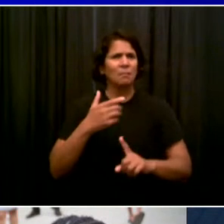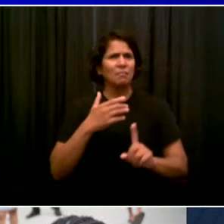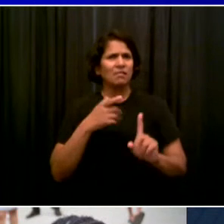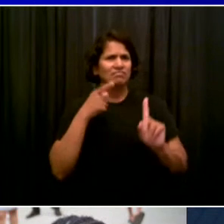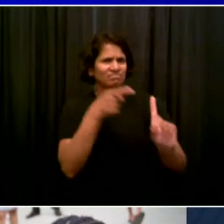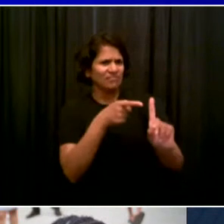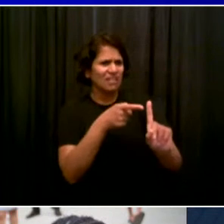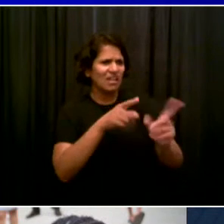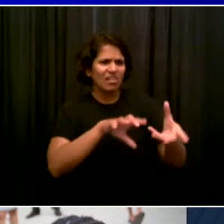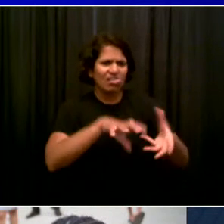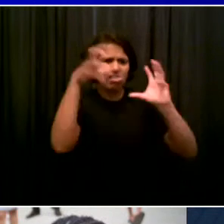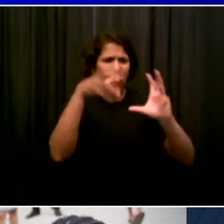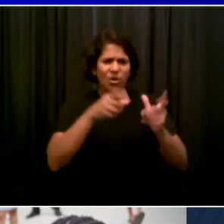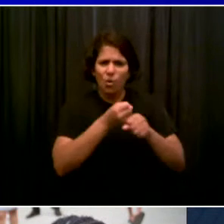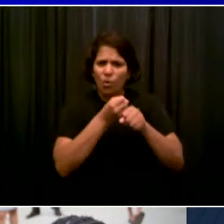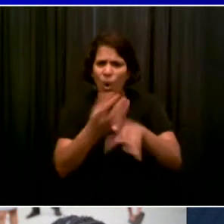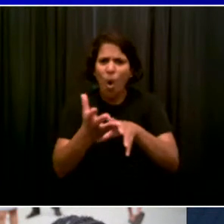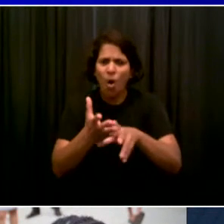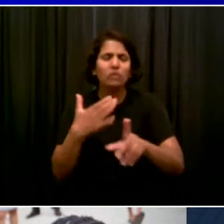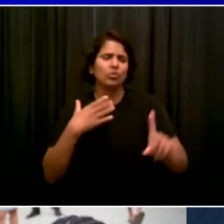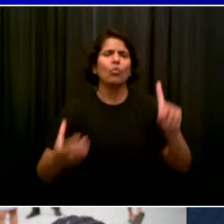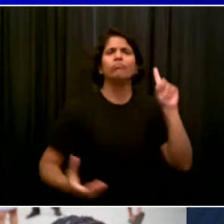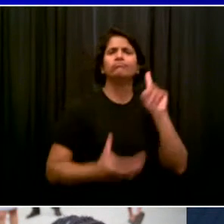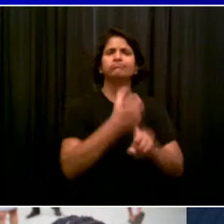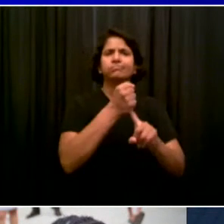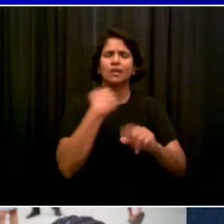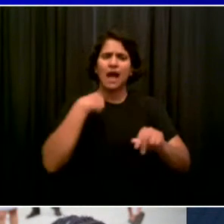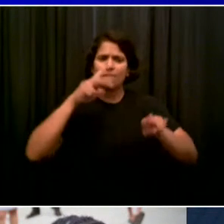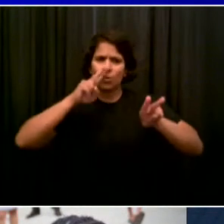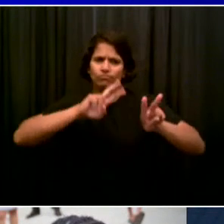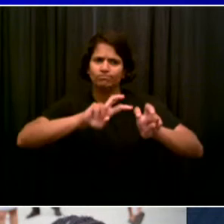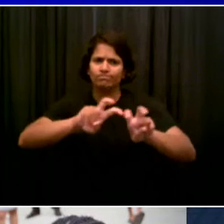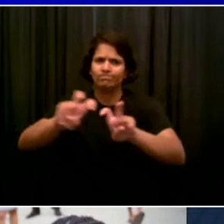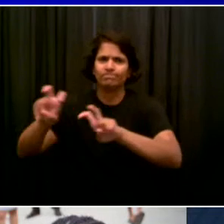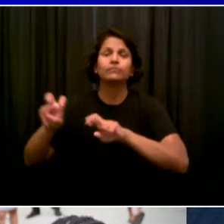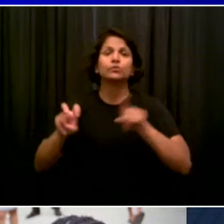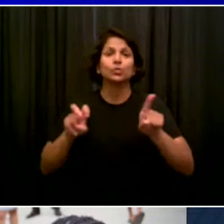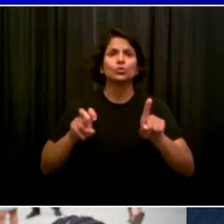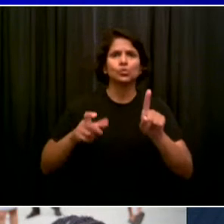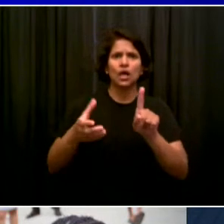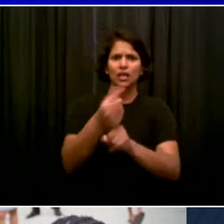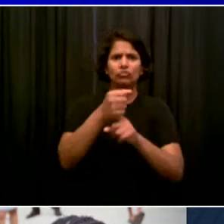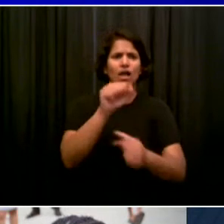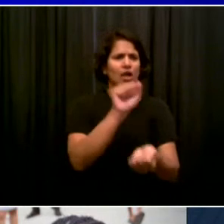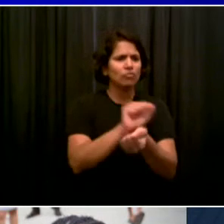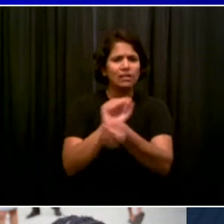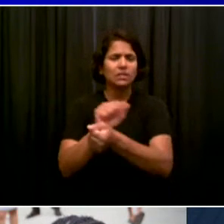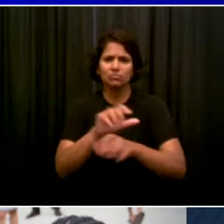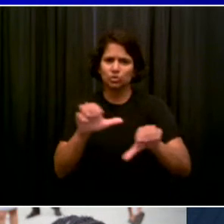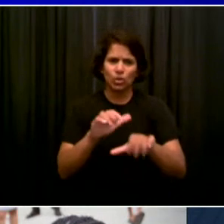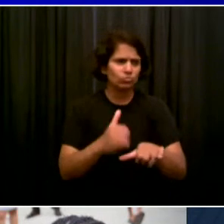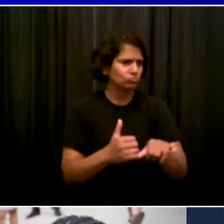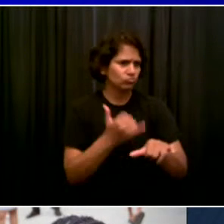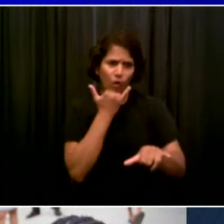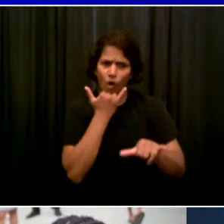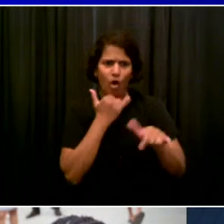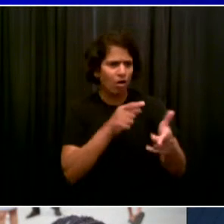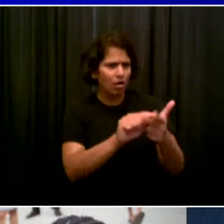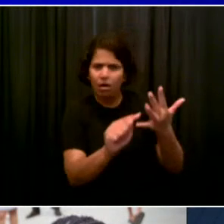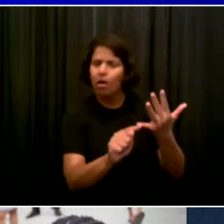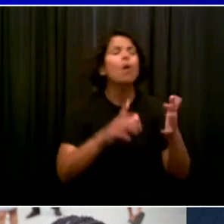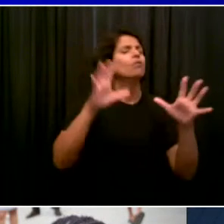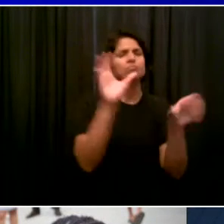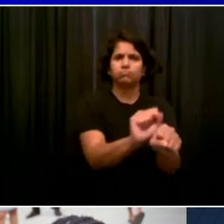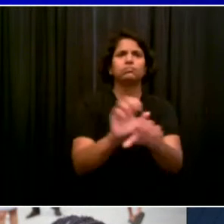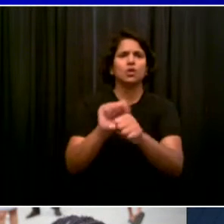clear, vast majority of New Yorkers, peaceful, decent people. A small number of people do the violence, and we will not stop until